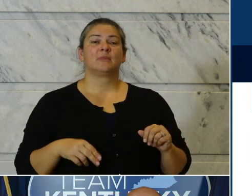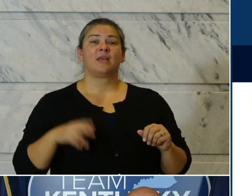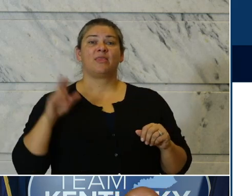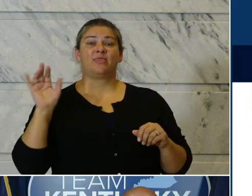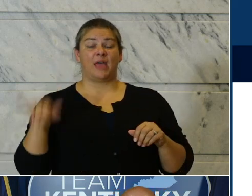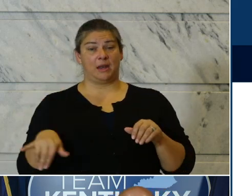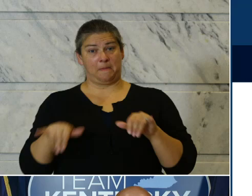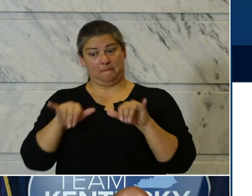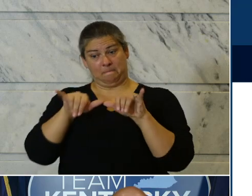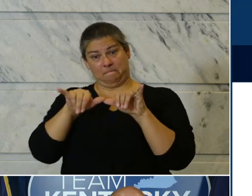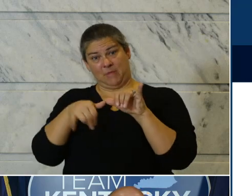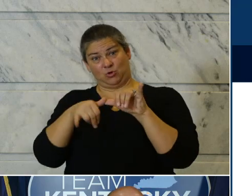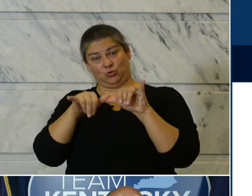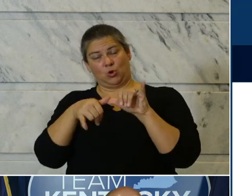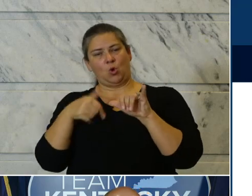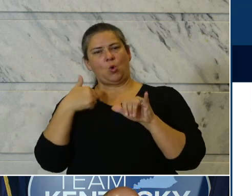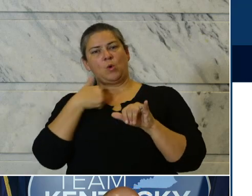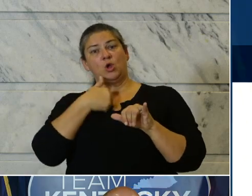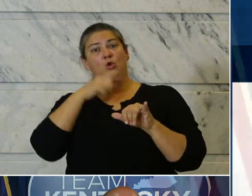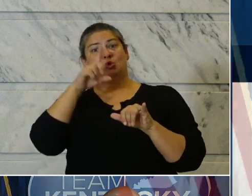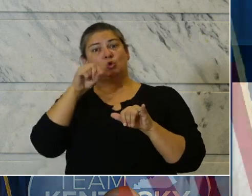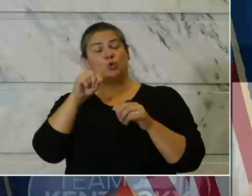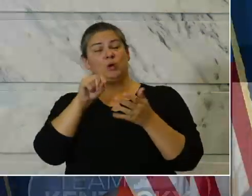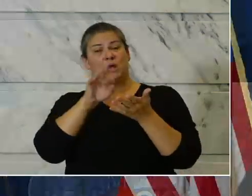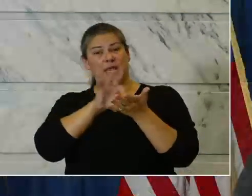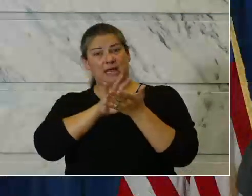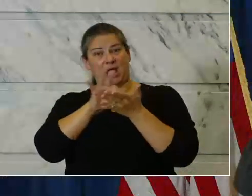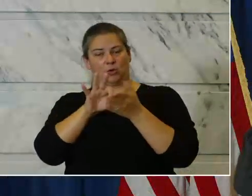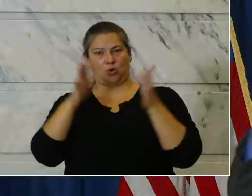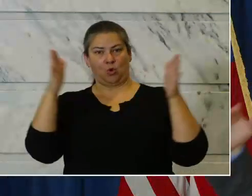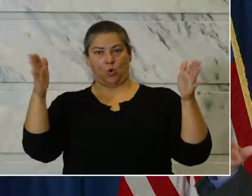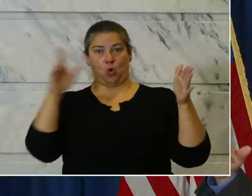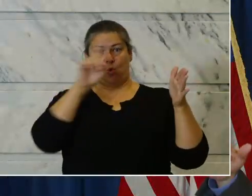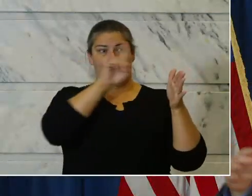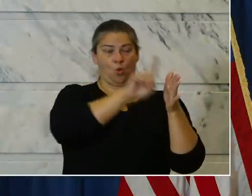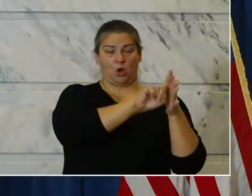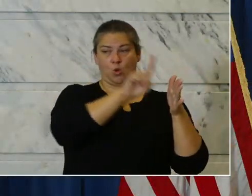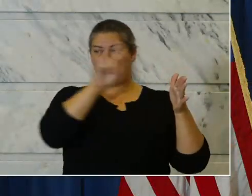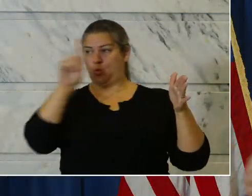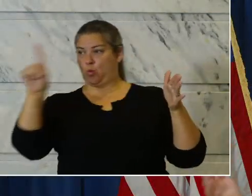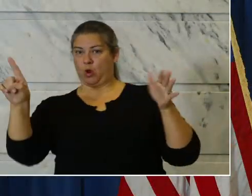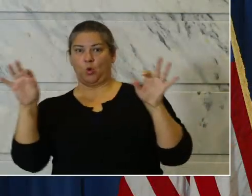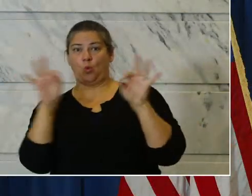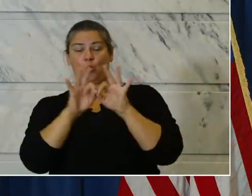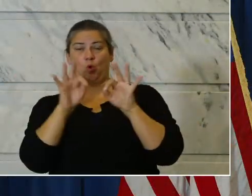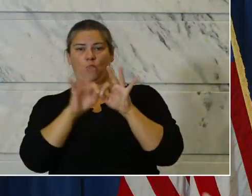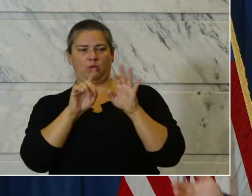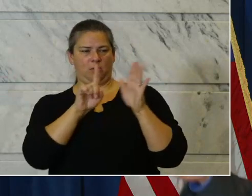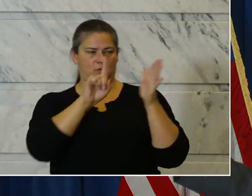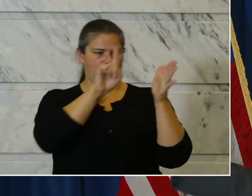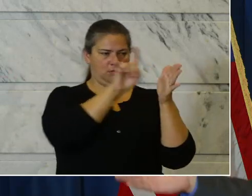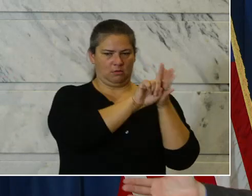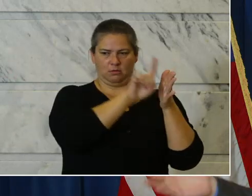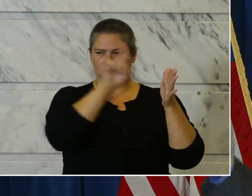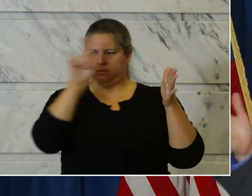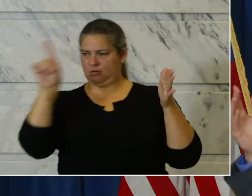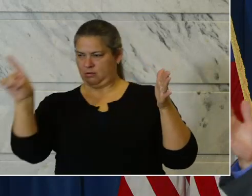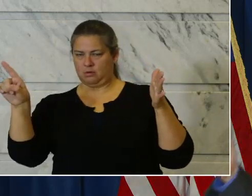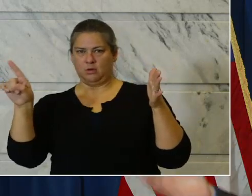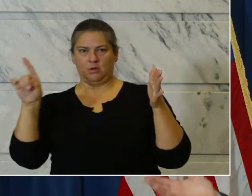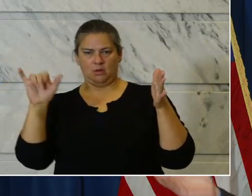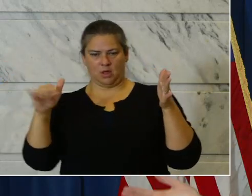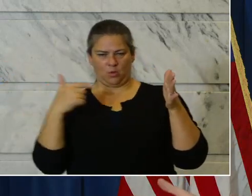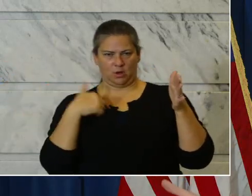because the 7-day average smooths out noise and meaningless variation to give you a statistic that is still current